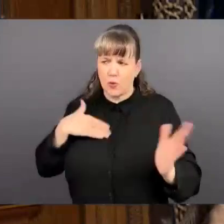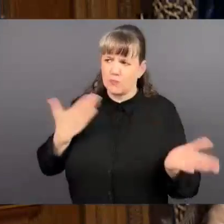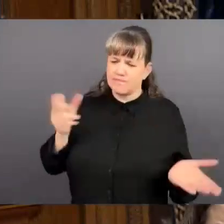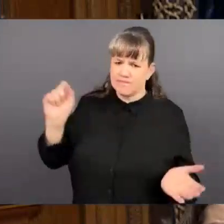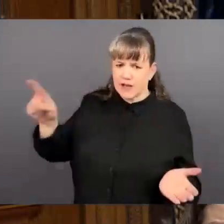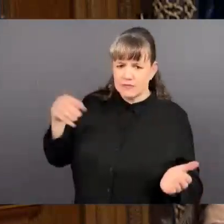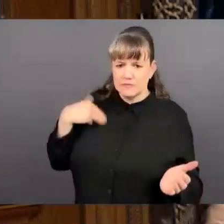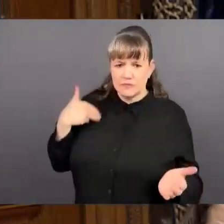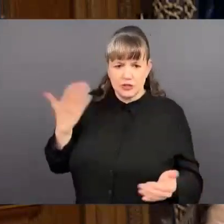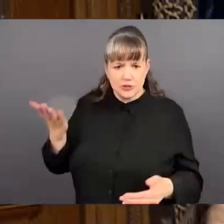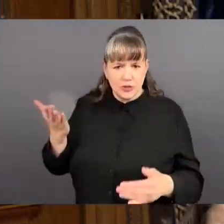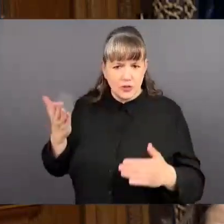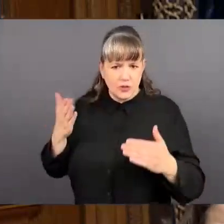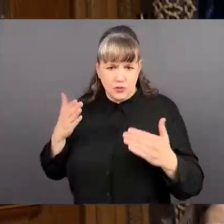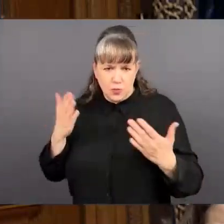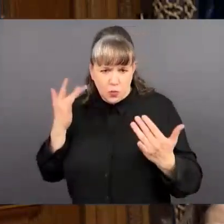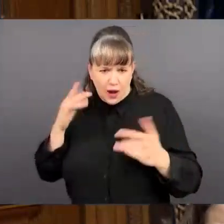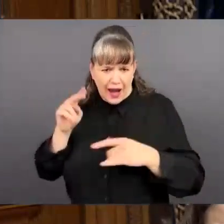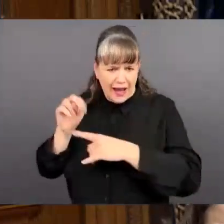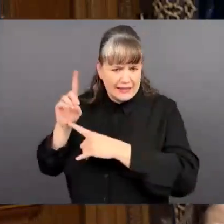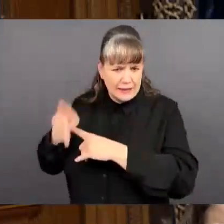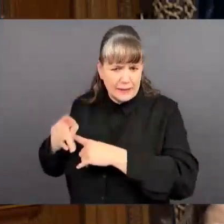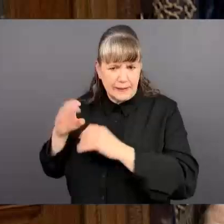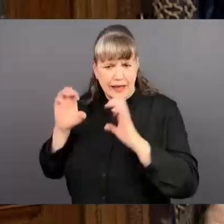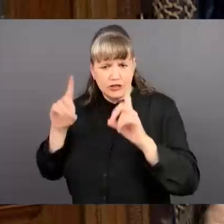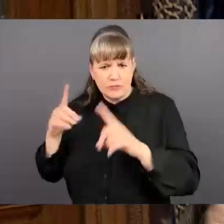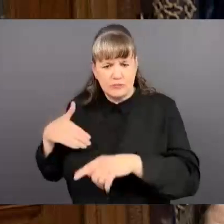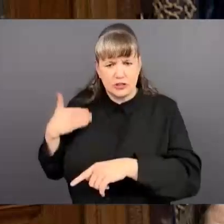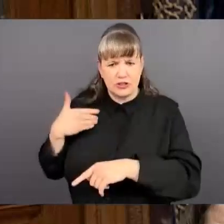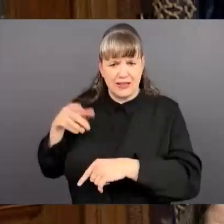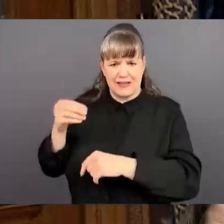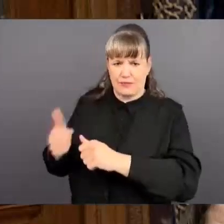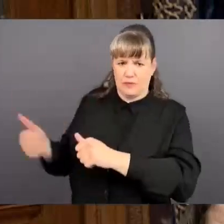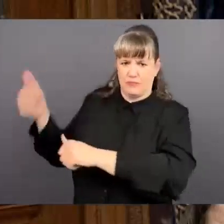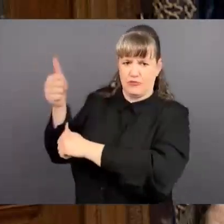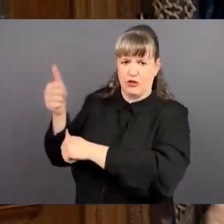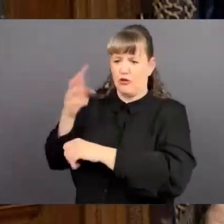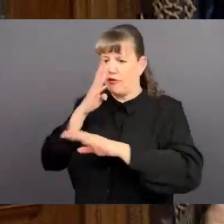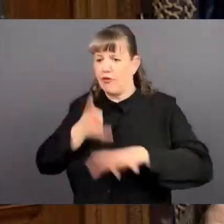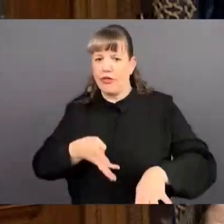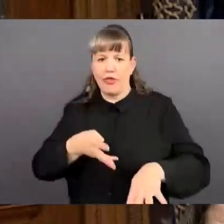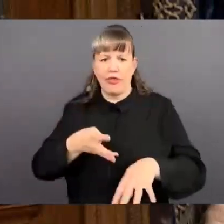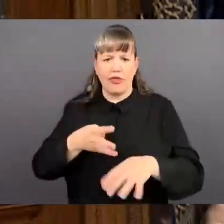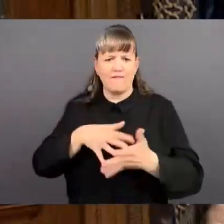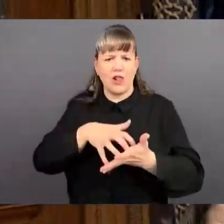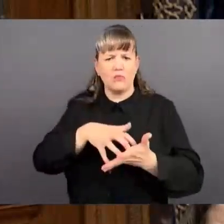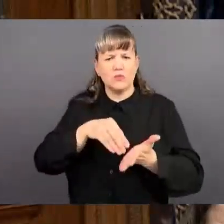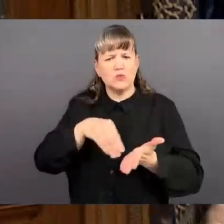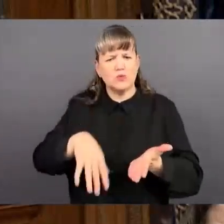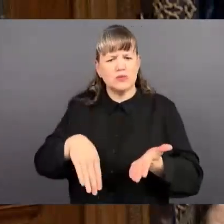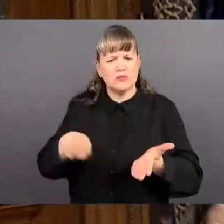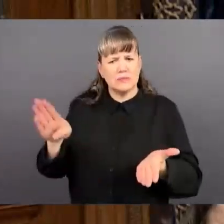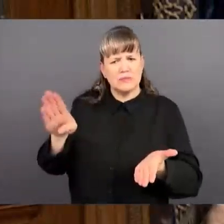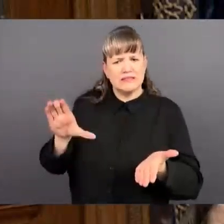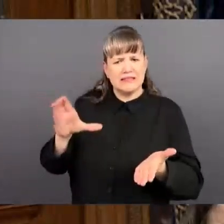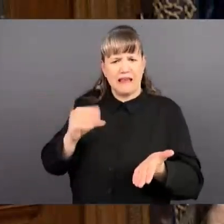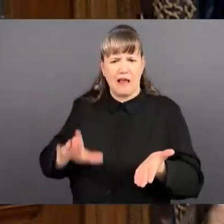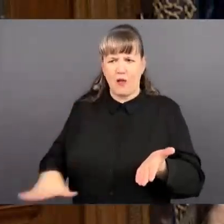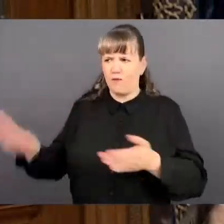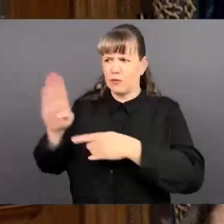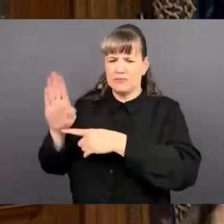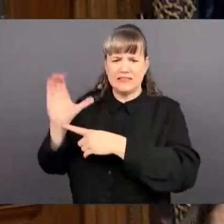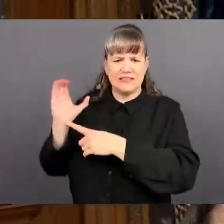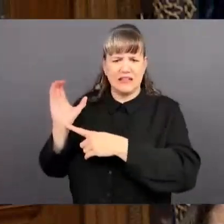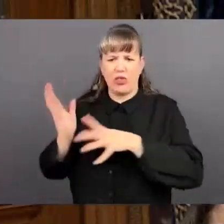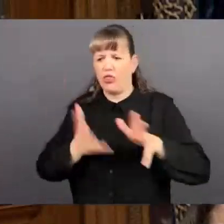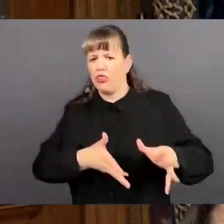Premier leaving vulnerable students in Burnaby and BC behind? Because it's going to come back and bite us in